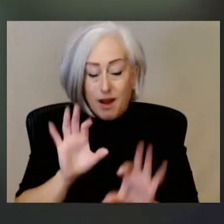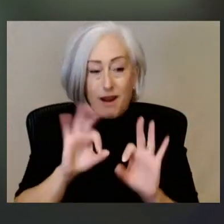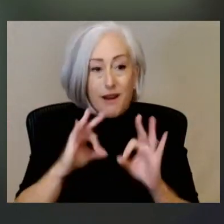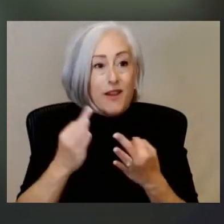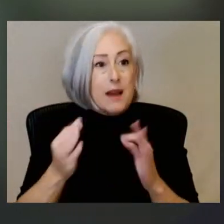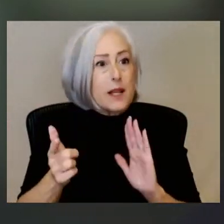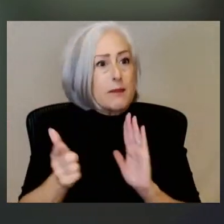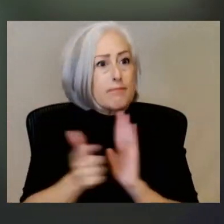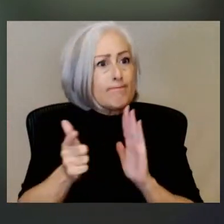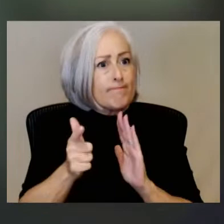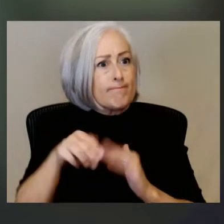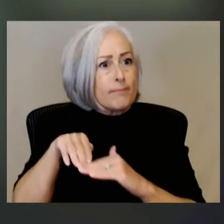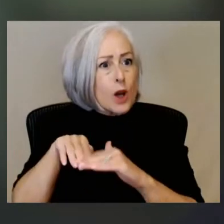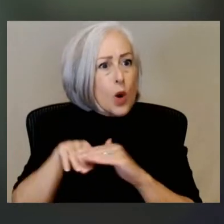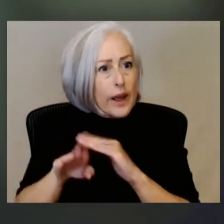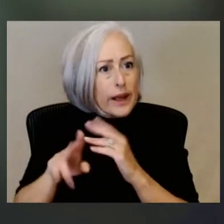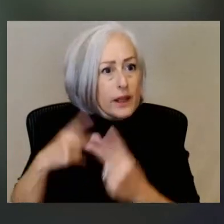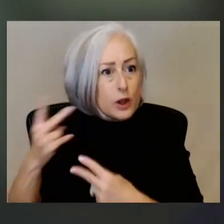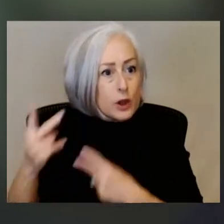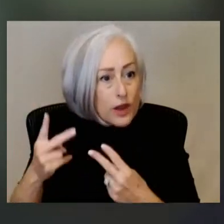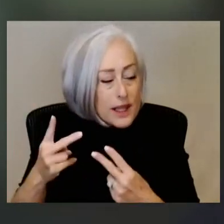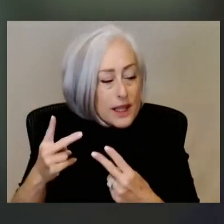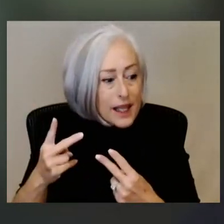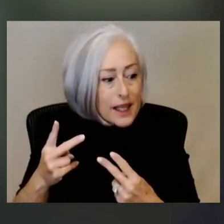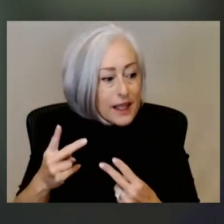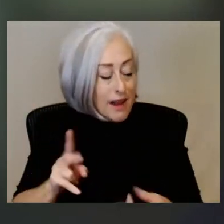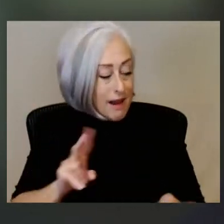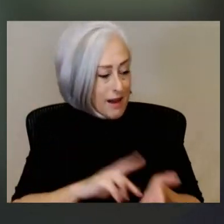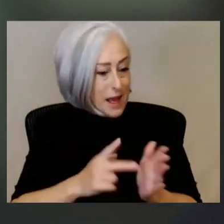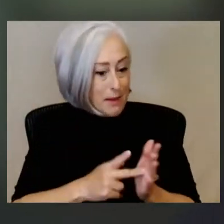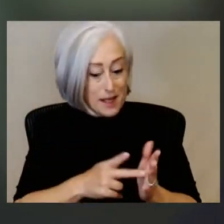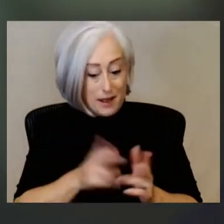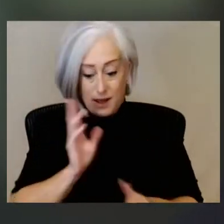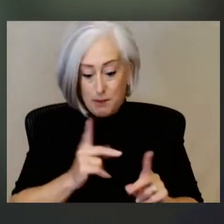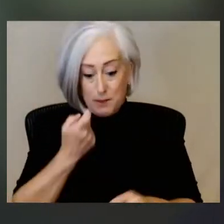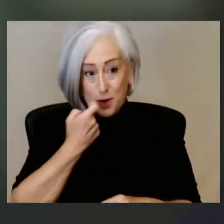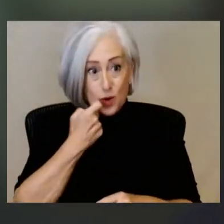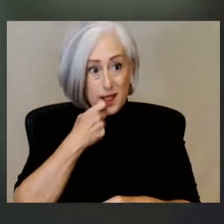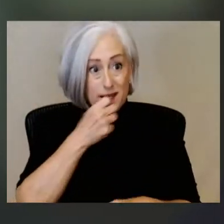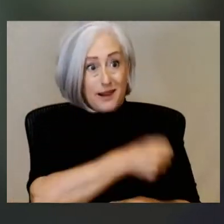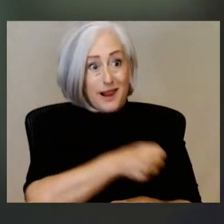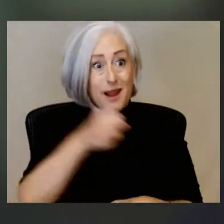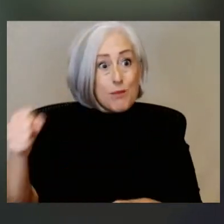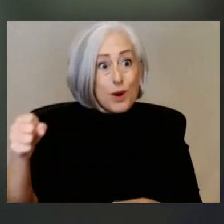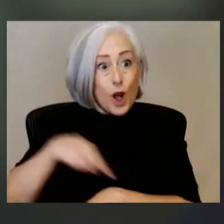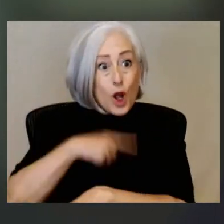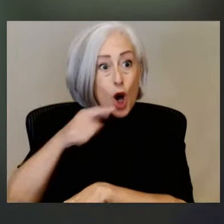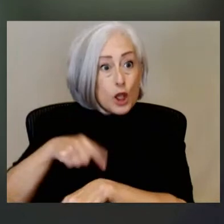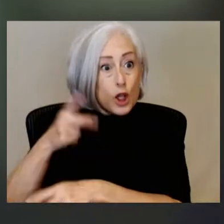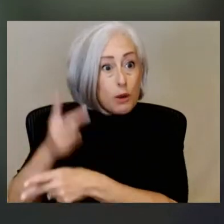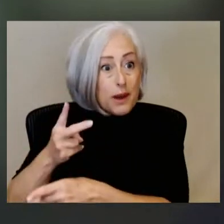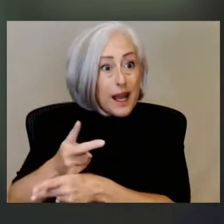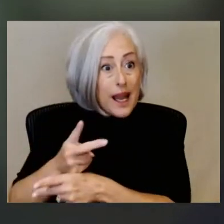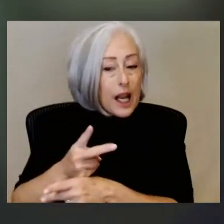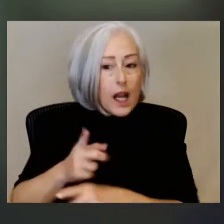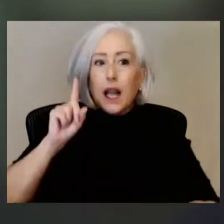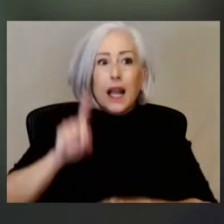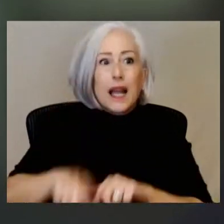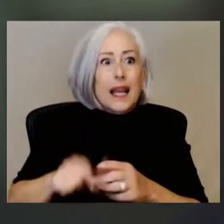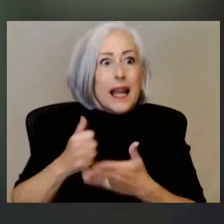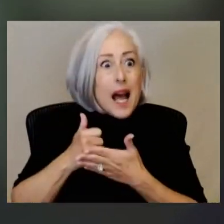that had recently placed their loved one could not help them with that transition. And we saw just